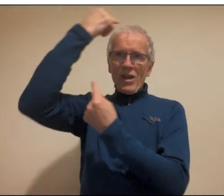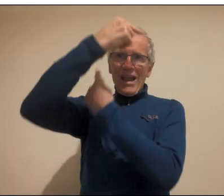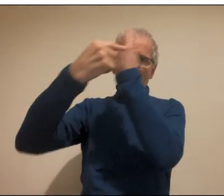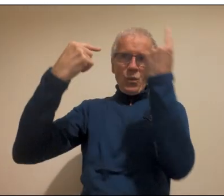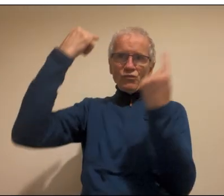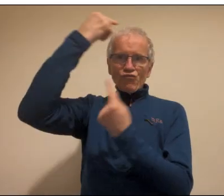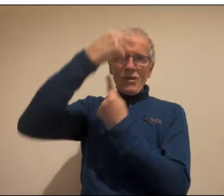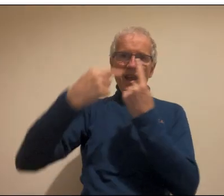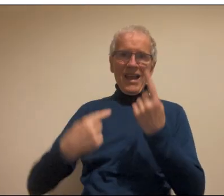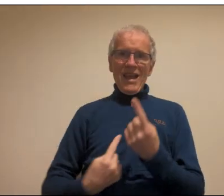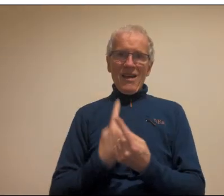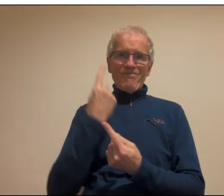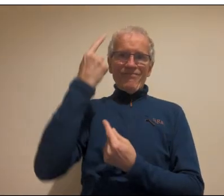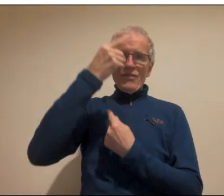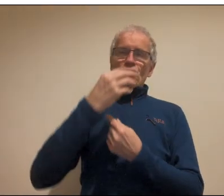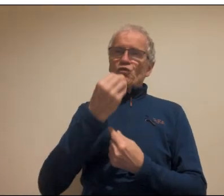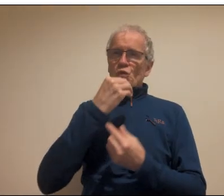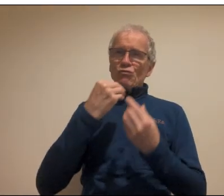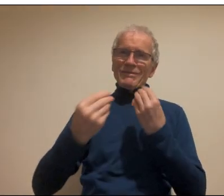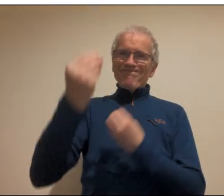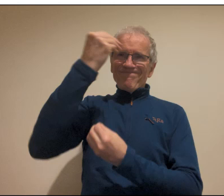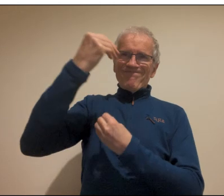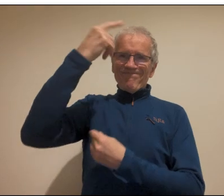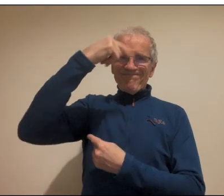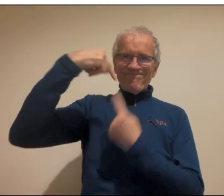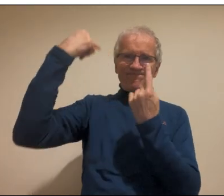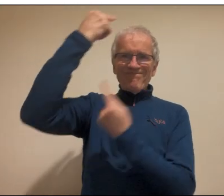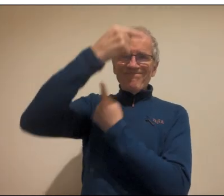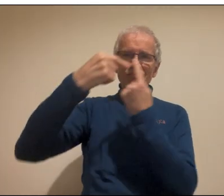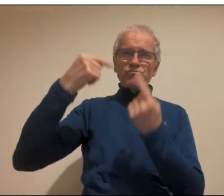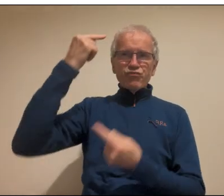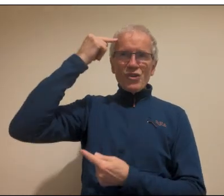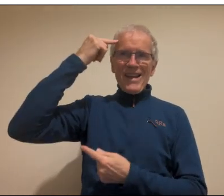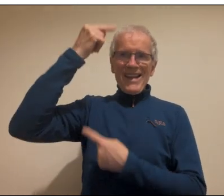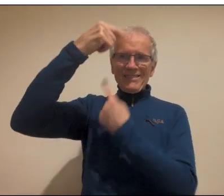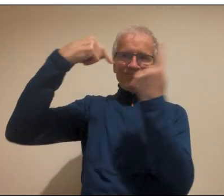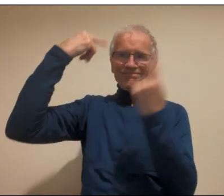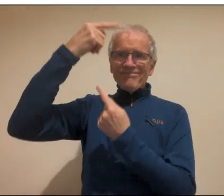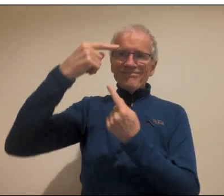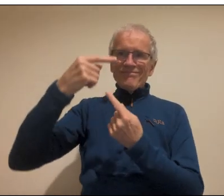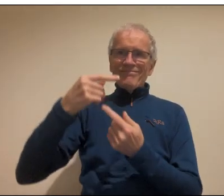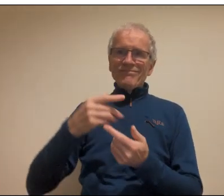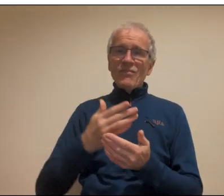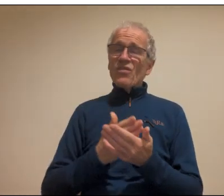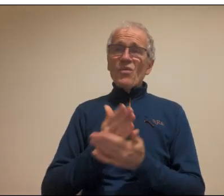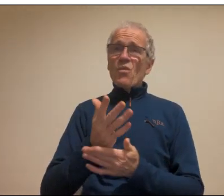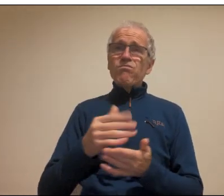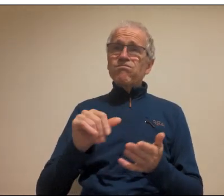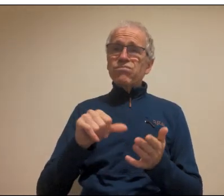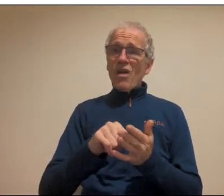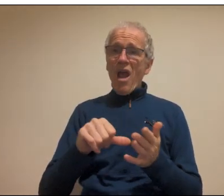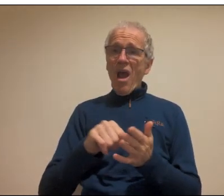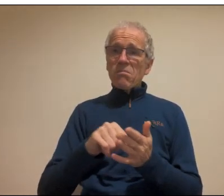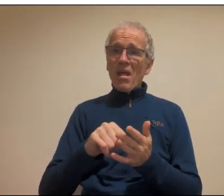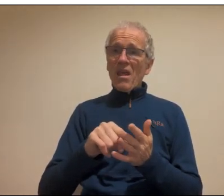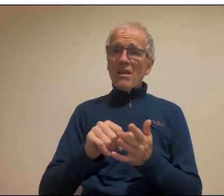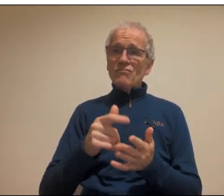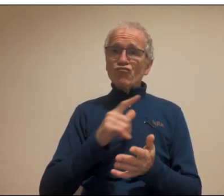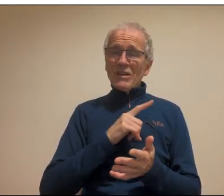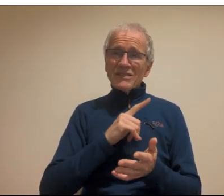Vascular dementia is a condition caused by the lack of blood that carries oxygen and nutrients to part of the